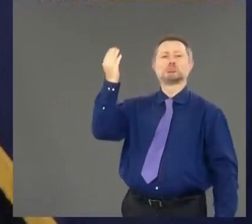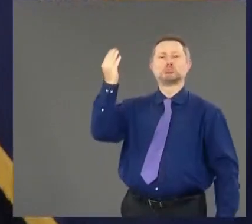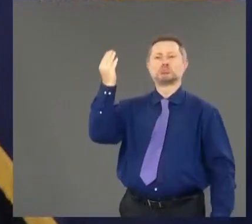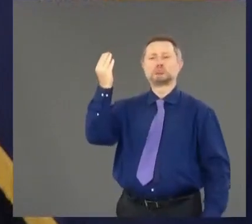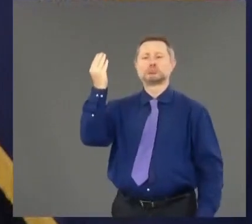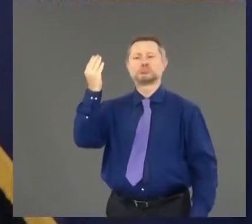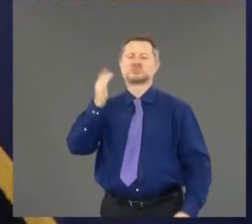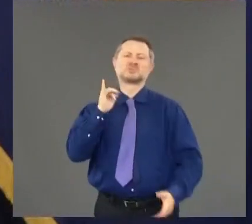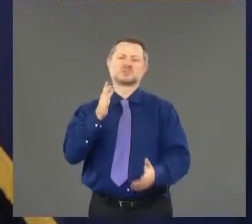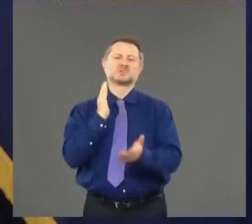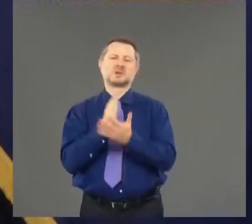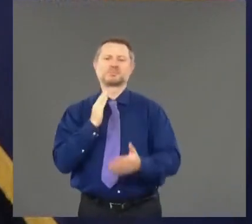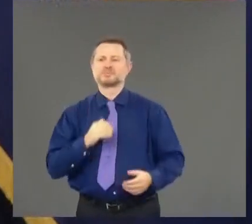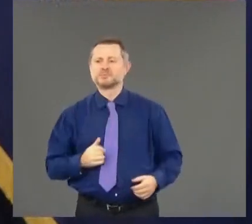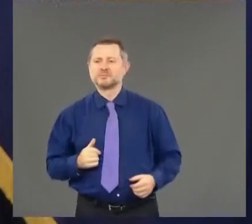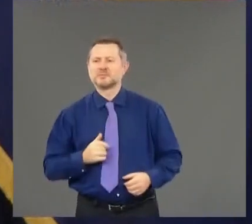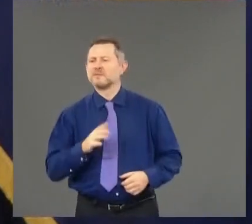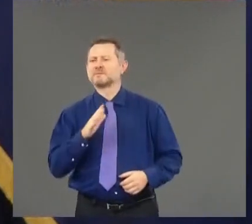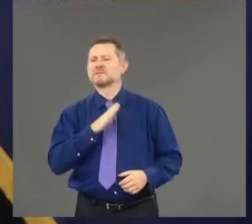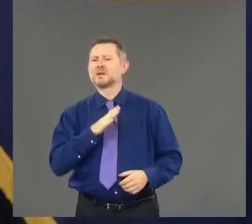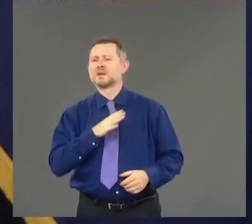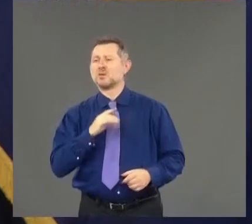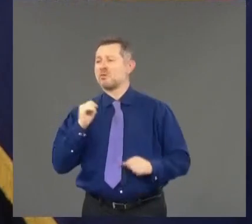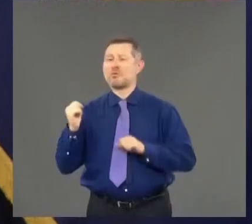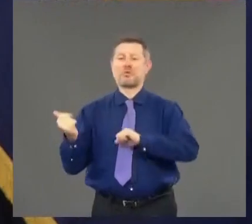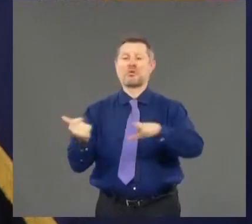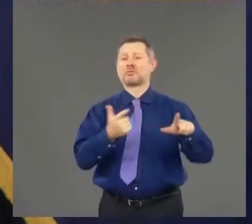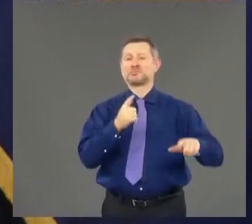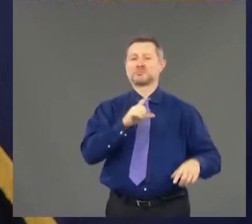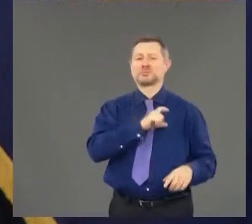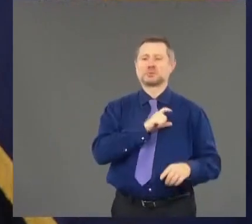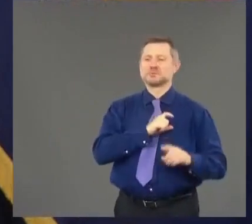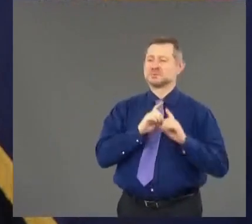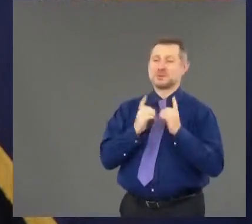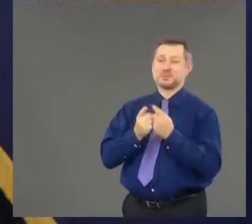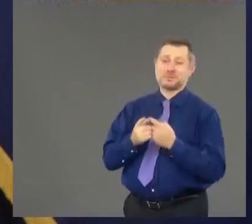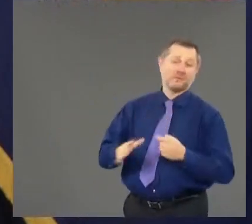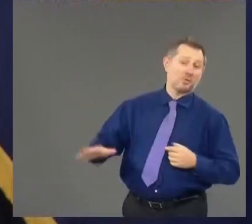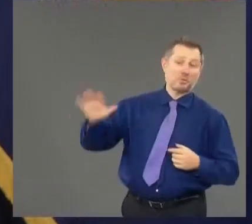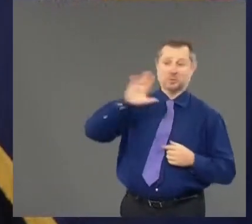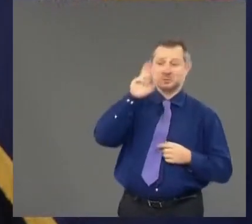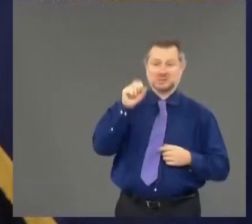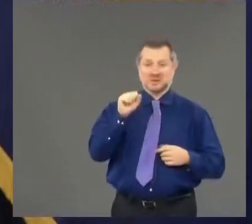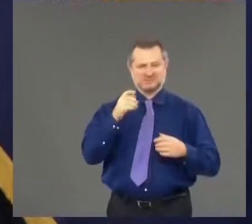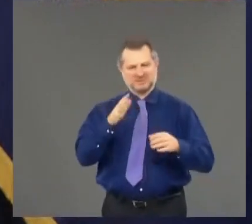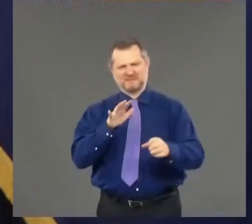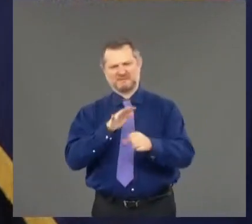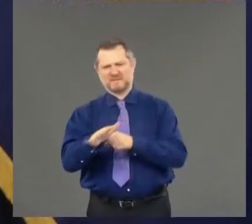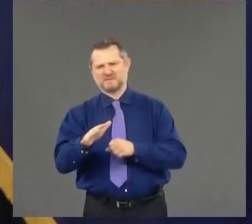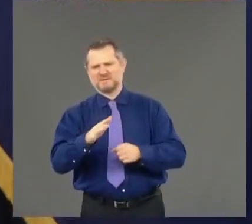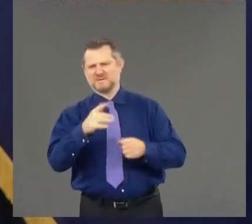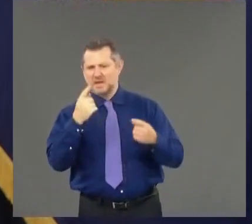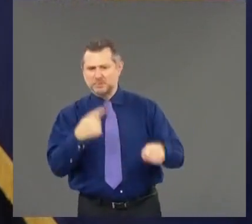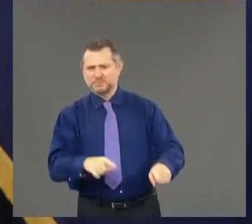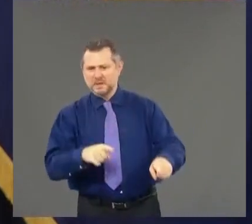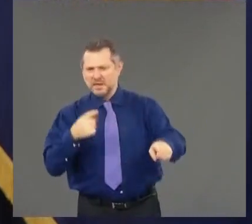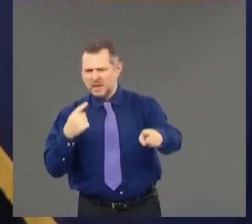Tell every police department in the United States of America, enough is enough. What happened in Atlanta, enough is